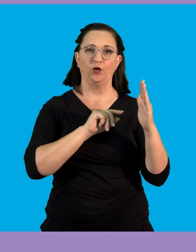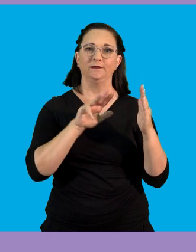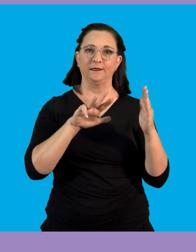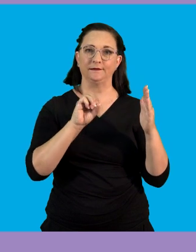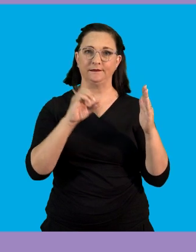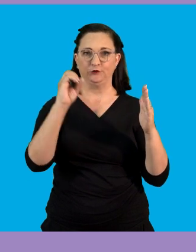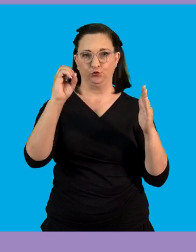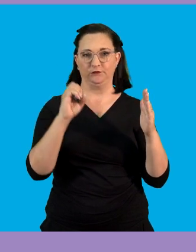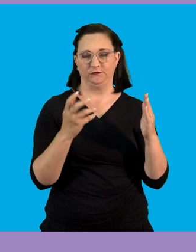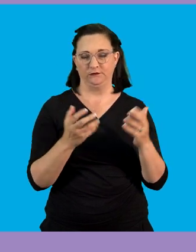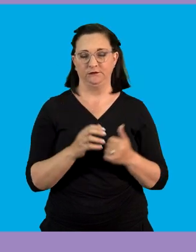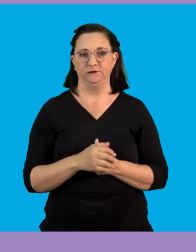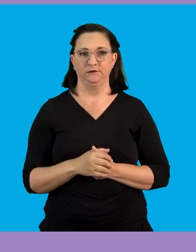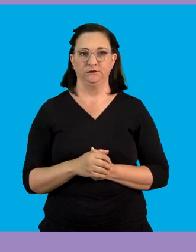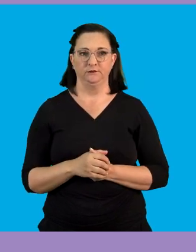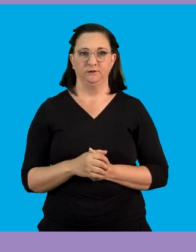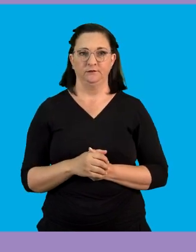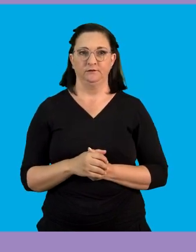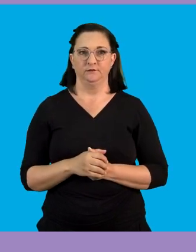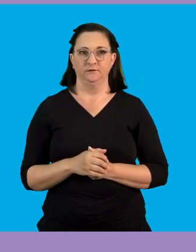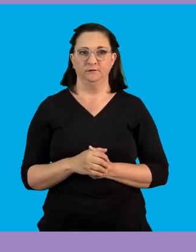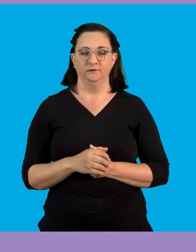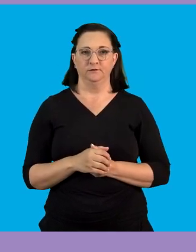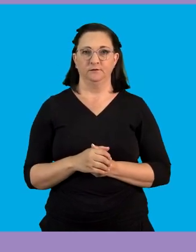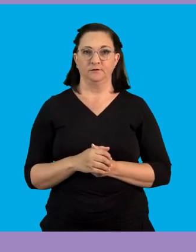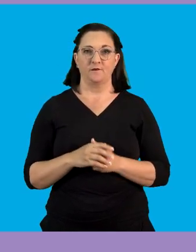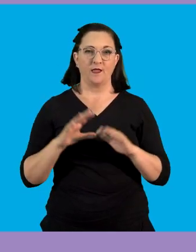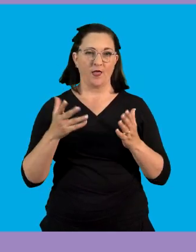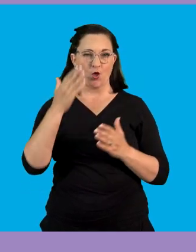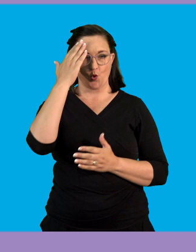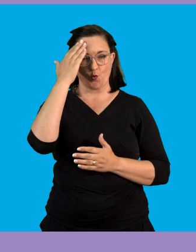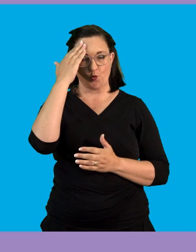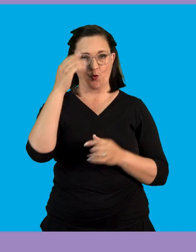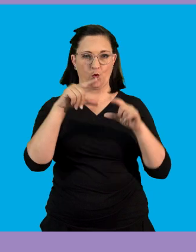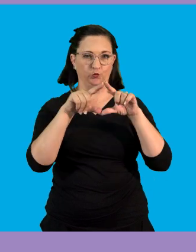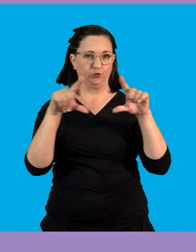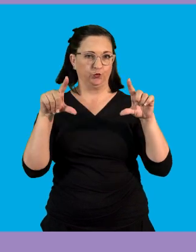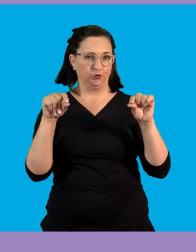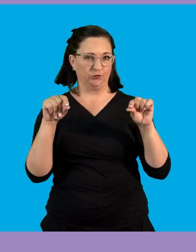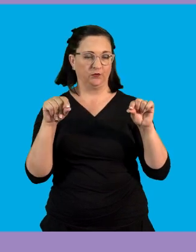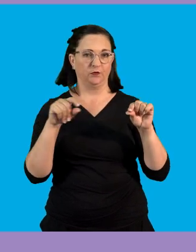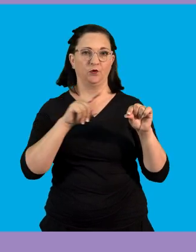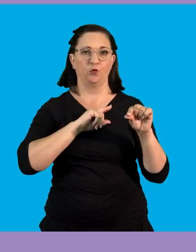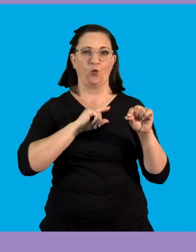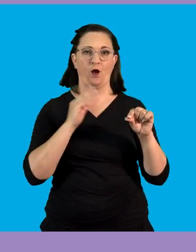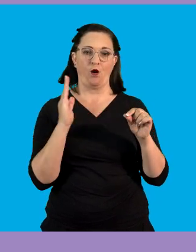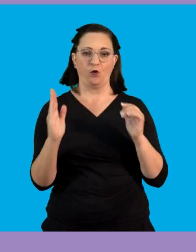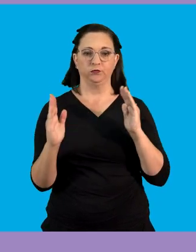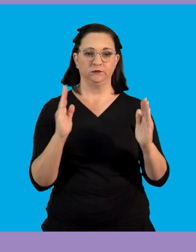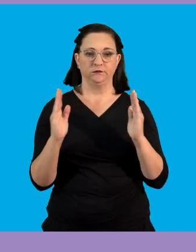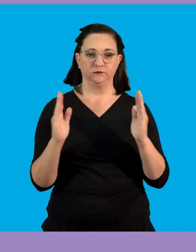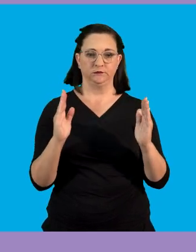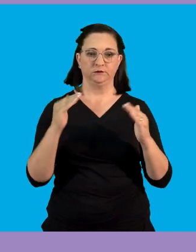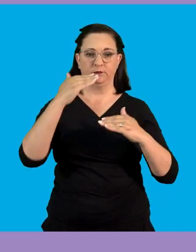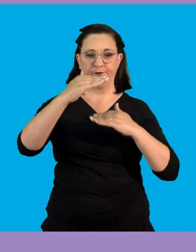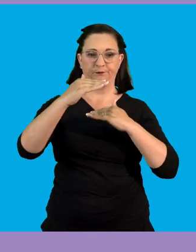90 degrees, that's a right angle. And the next point on identifying and defining a rectangle is that the opposite sides